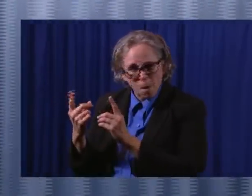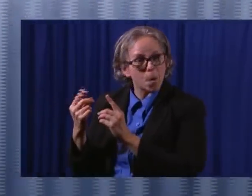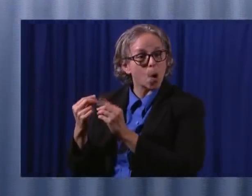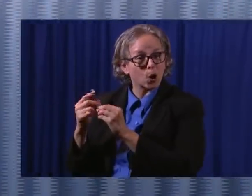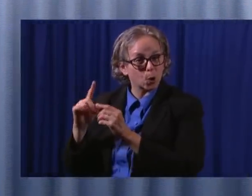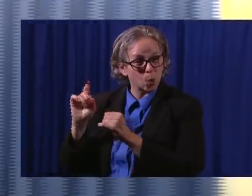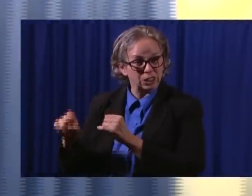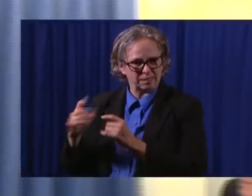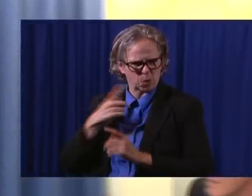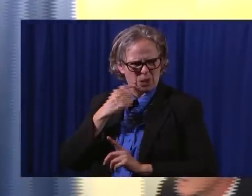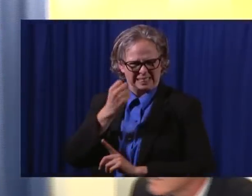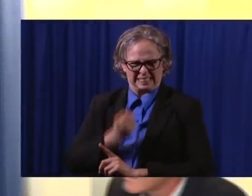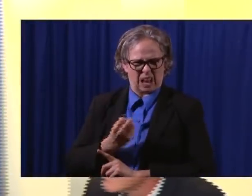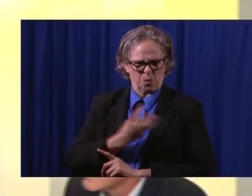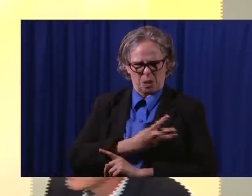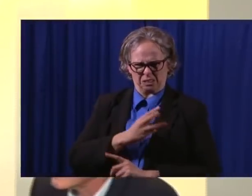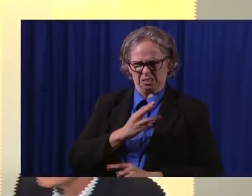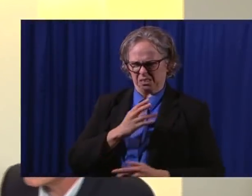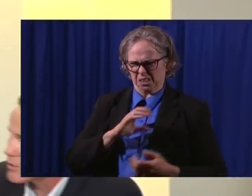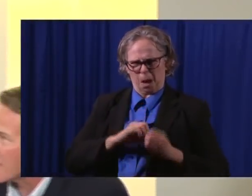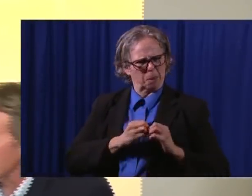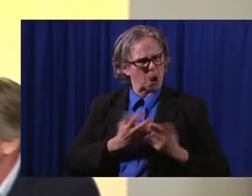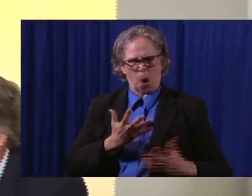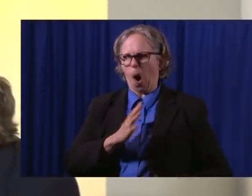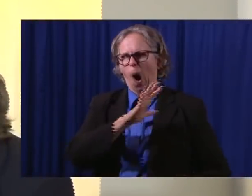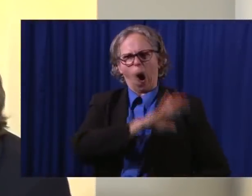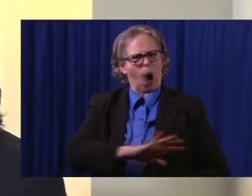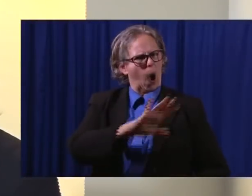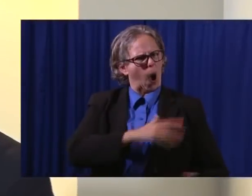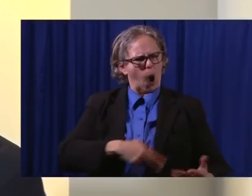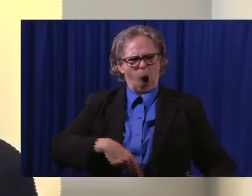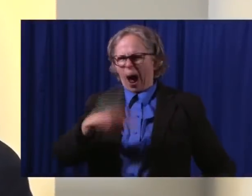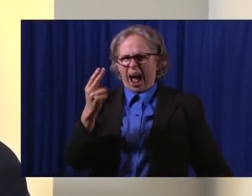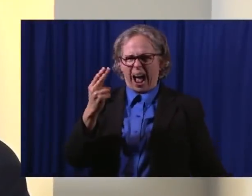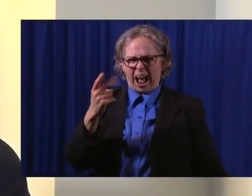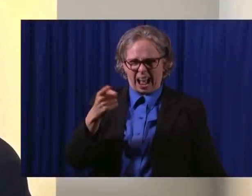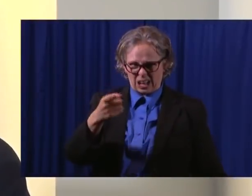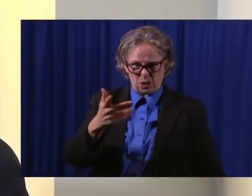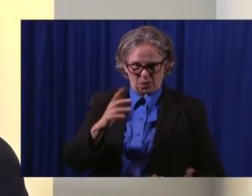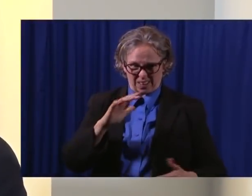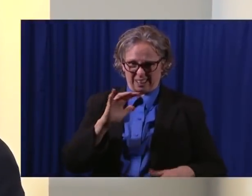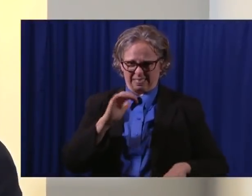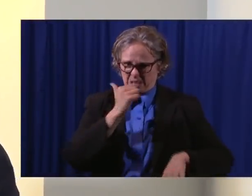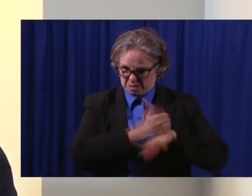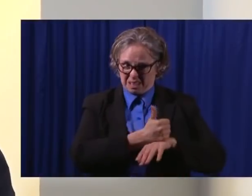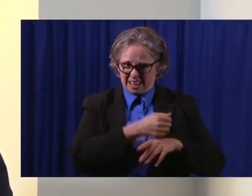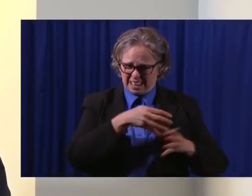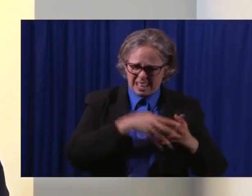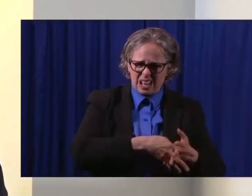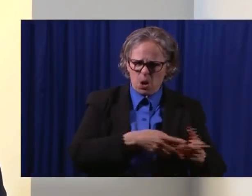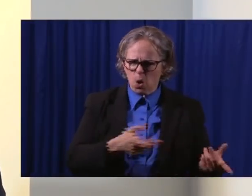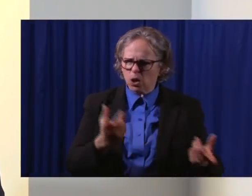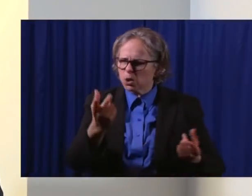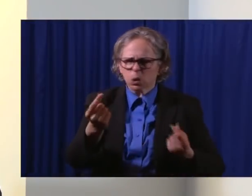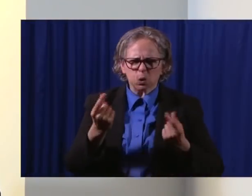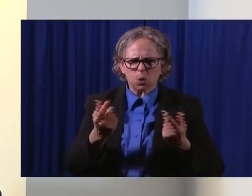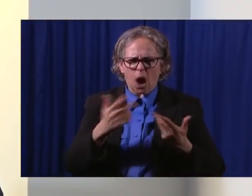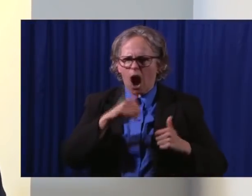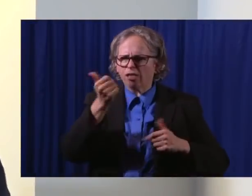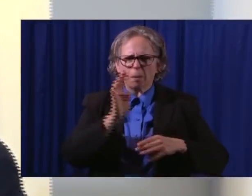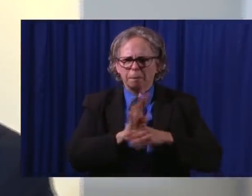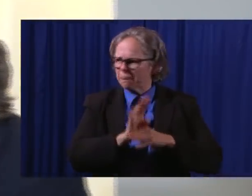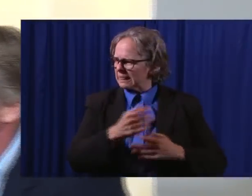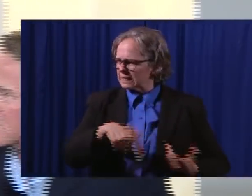Ohio begin to rise, you're a Southwest Ohio business. What's your message to other businesses and the people of Southwest